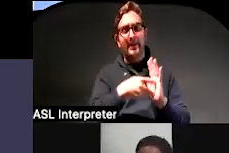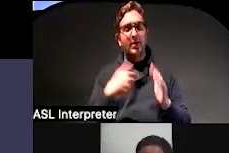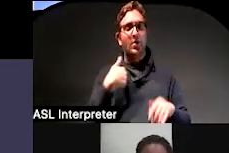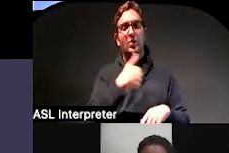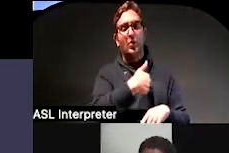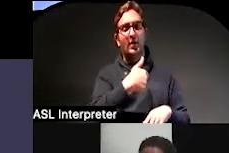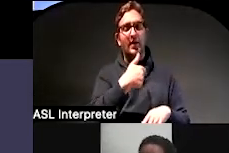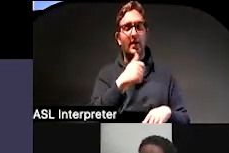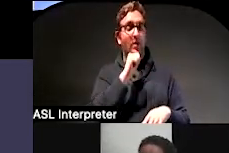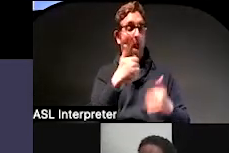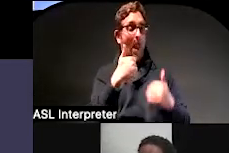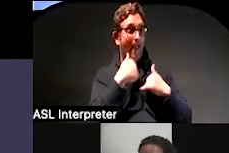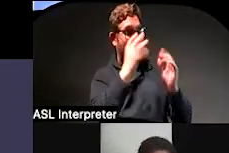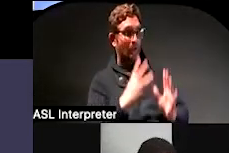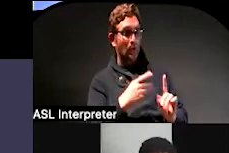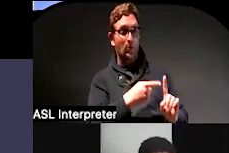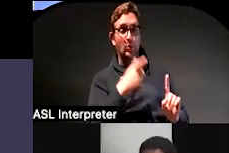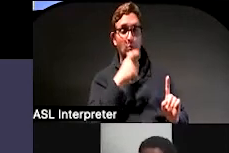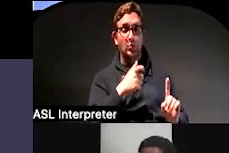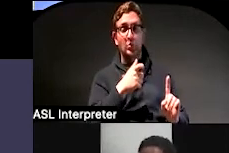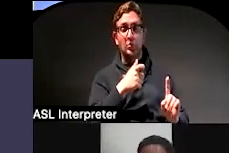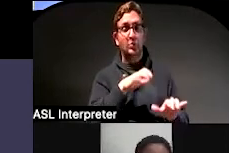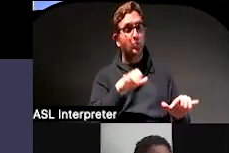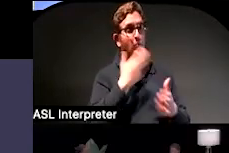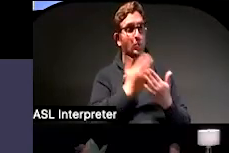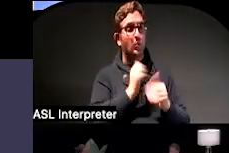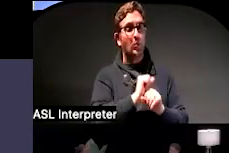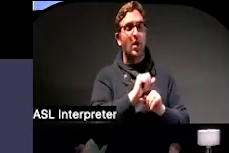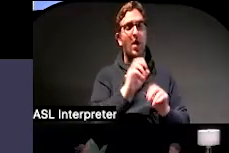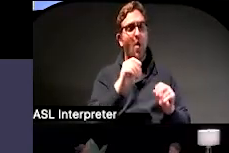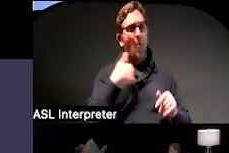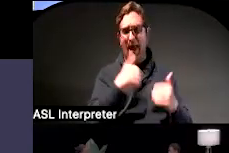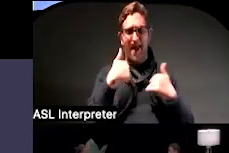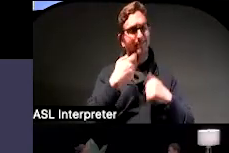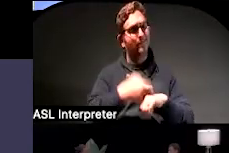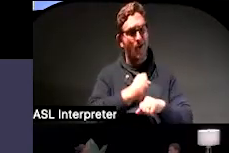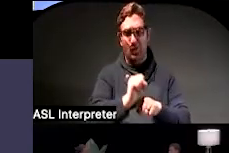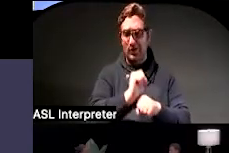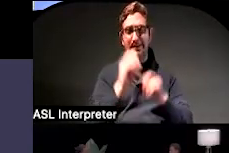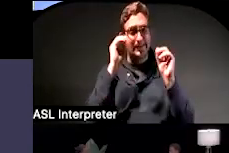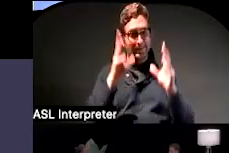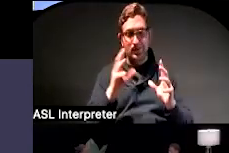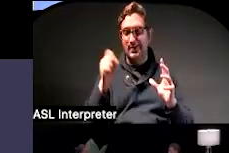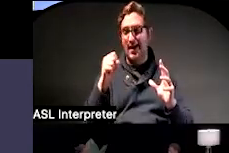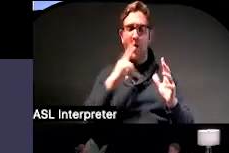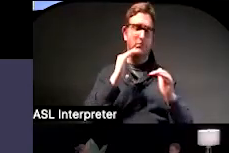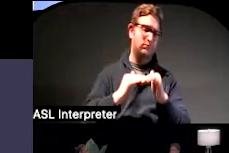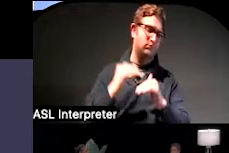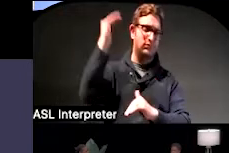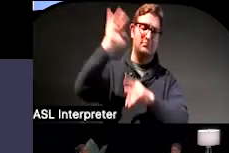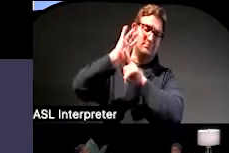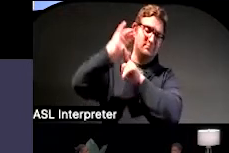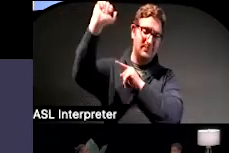have teachers who are doing decent work. We have hardworking teachers who are going above and beyond. So I